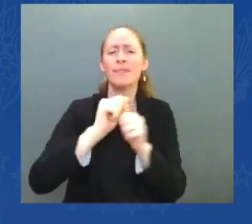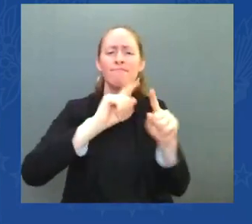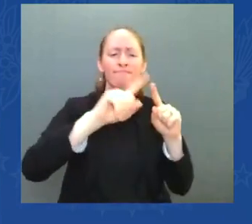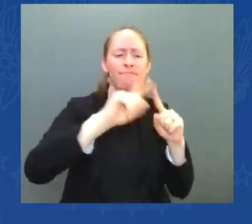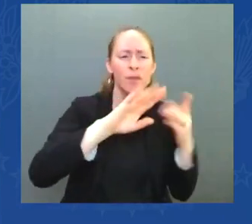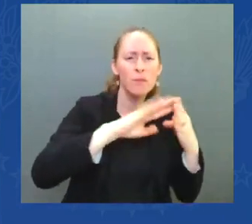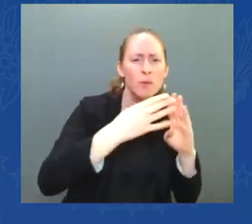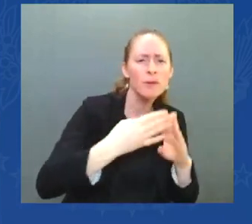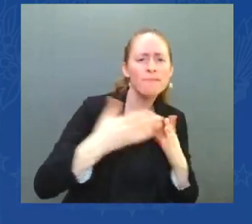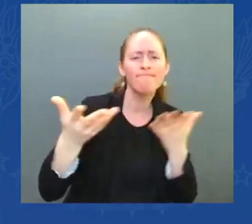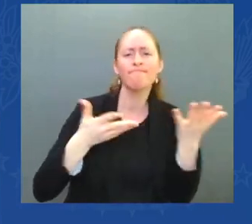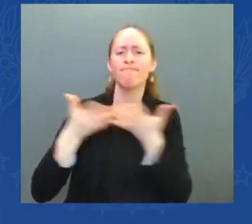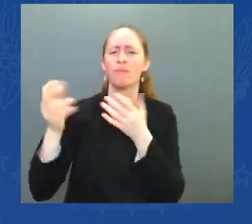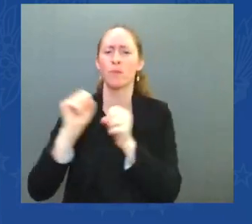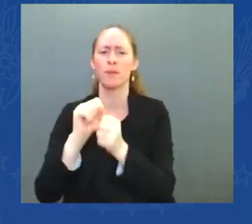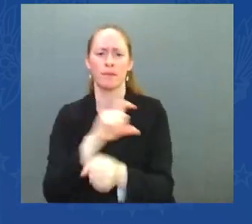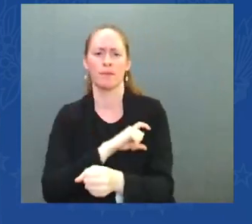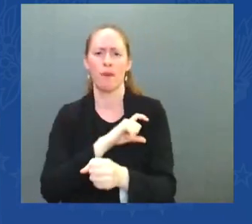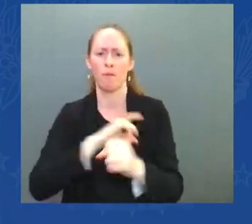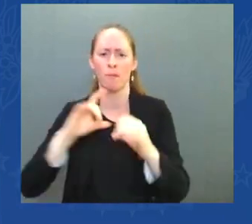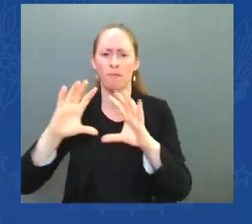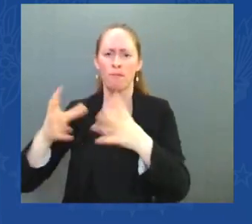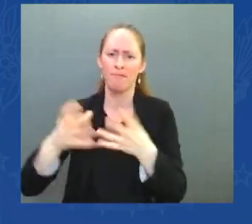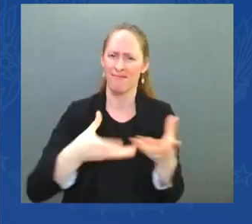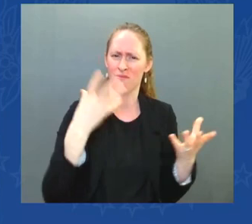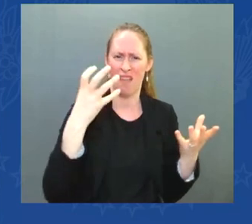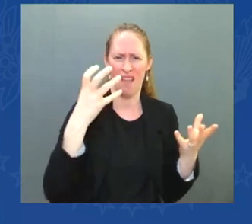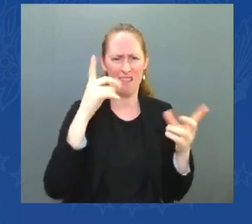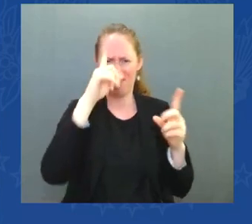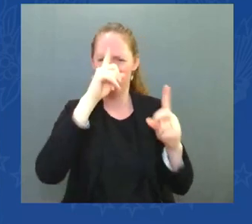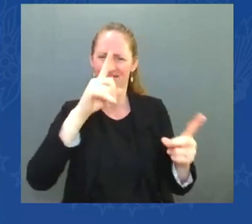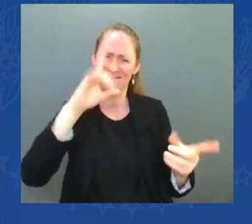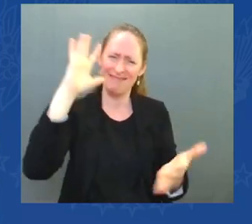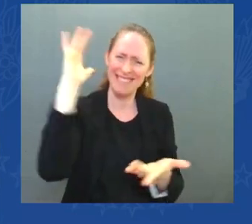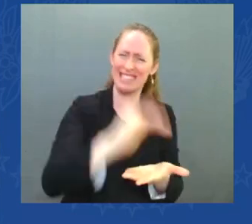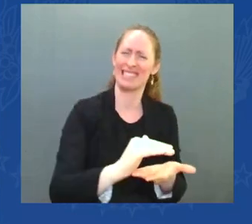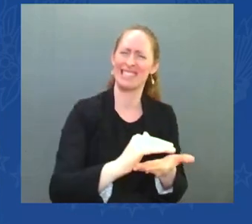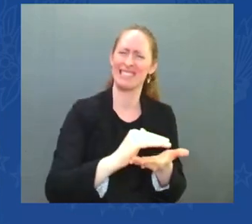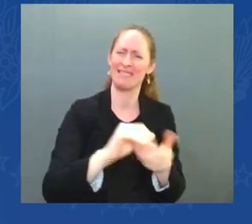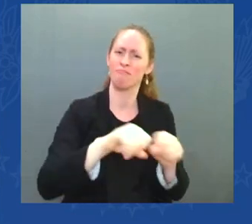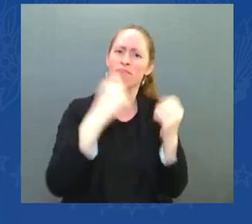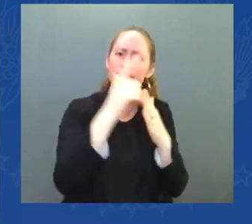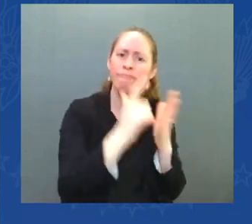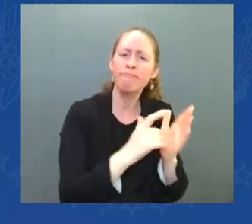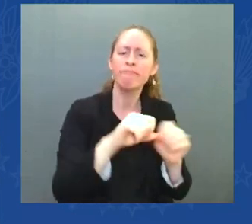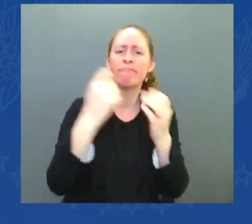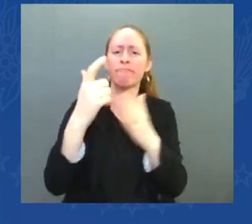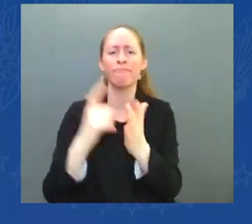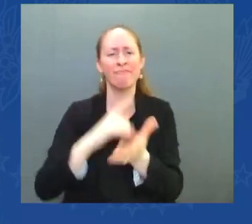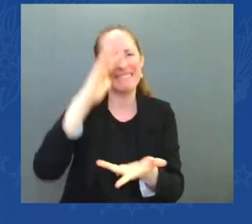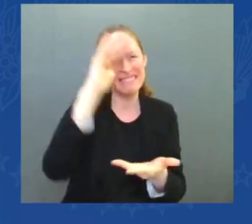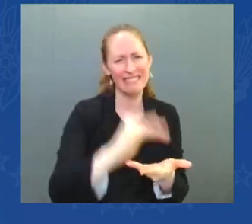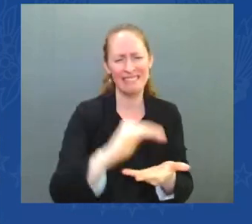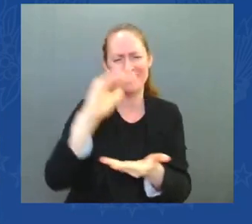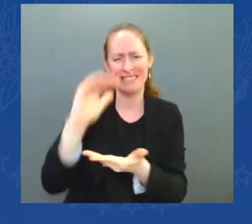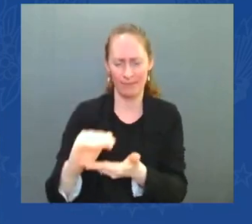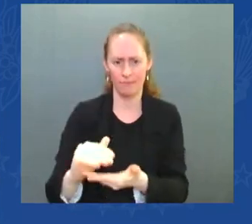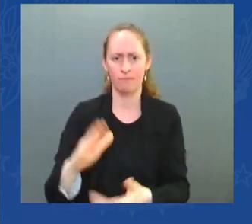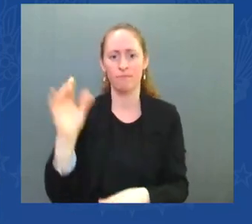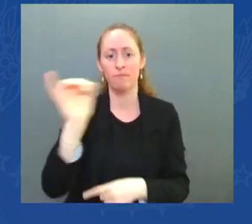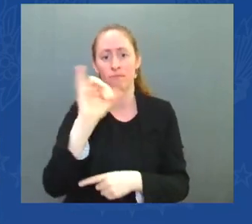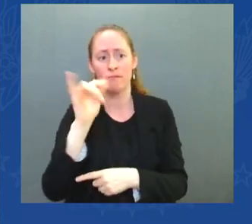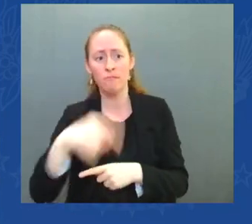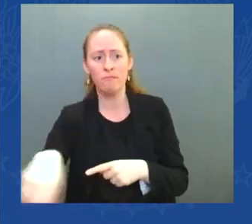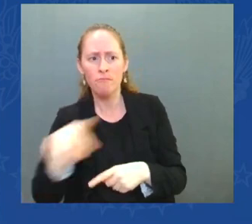through prosecutions. Too often, though, murders and other serious crimes are committed with